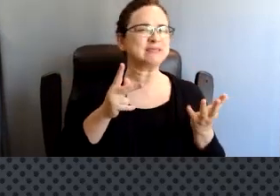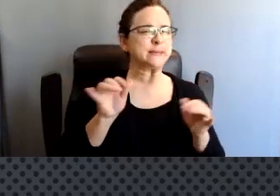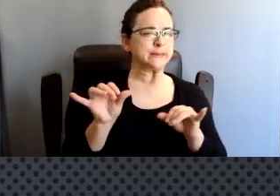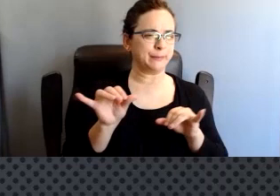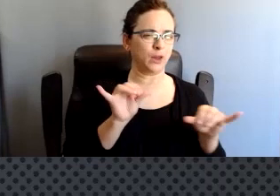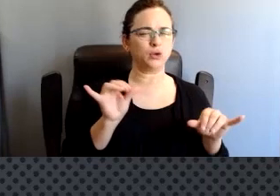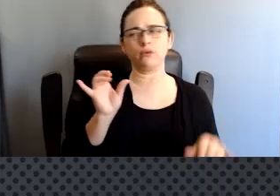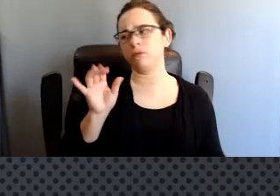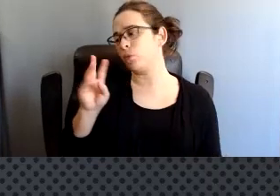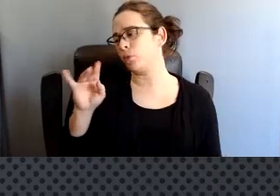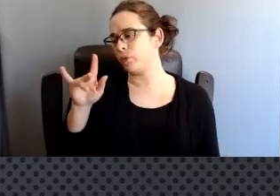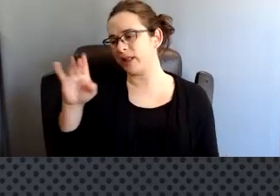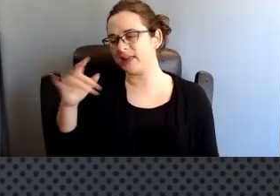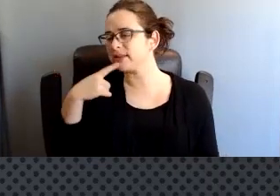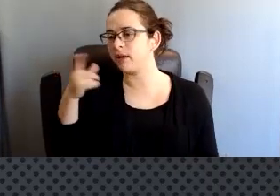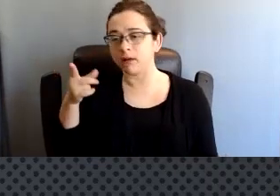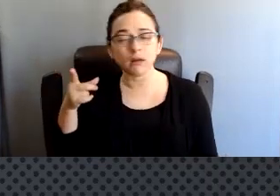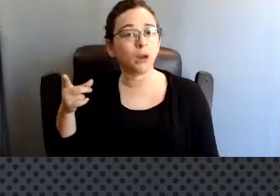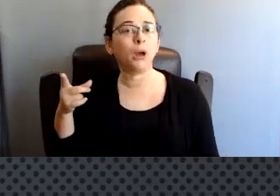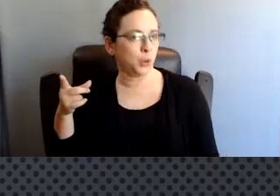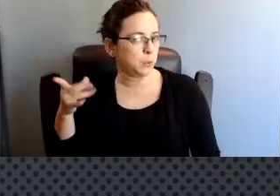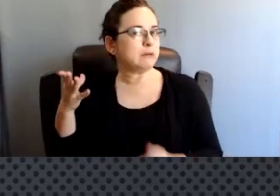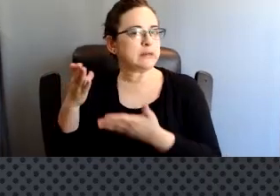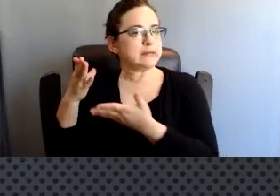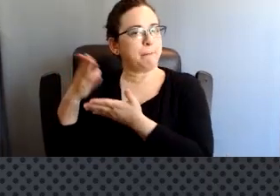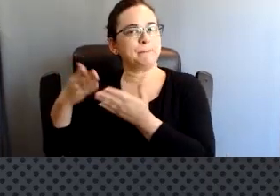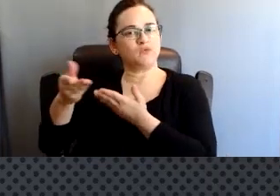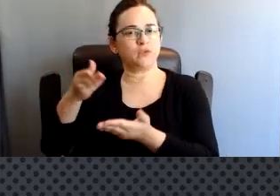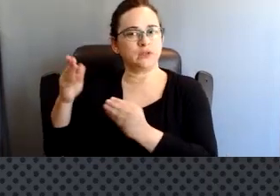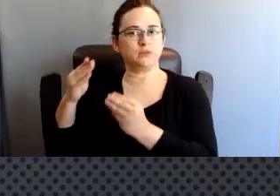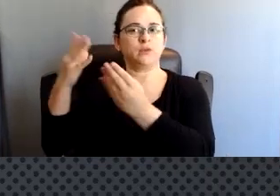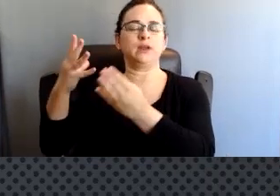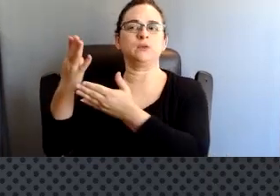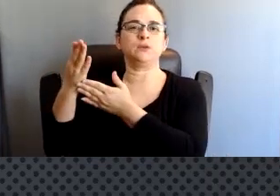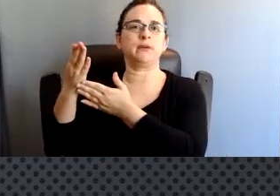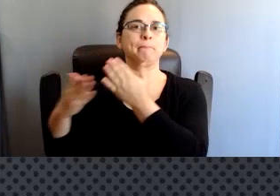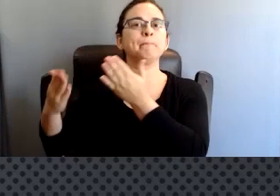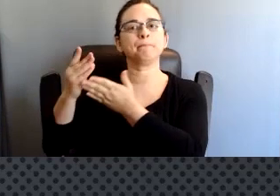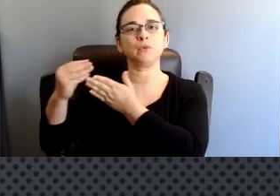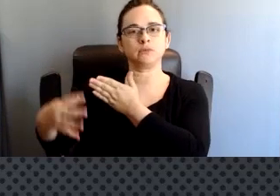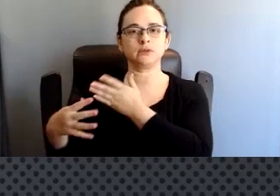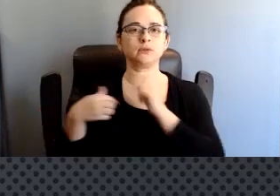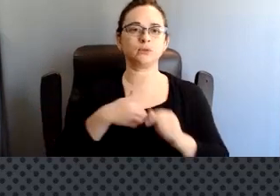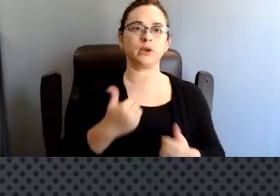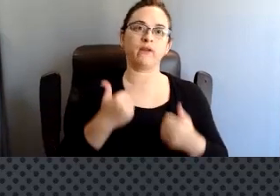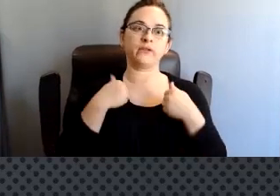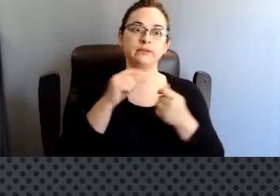saying with the Dream Center, there are certain services that they give a certain population of students. We have a certain population that we work with. So I'm not going to sit here today and tell you like, pick our